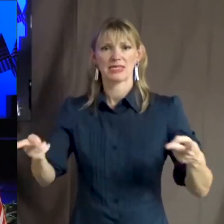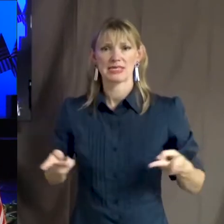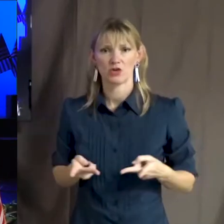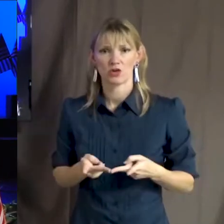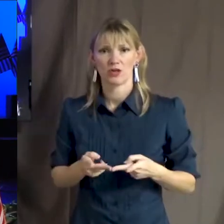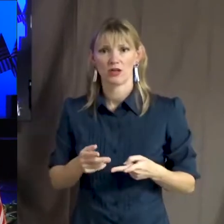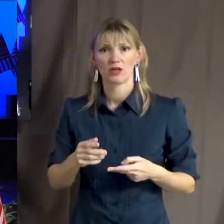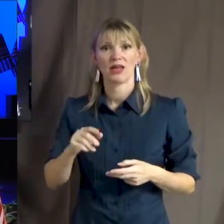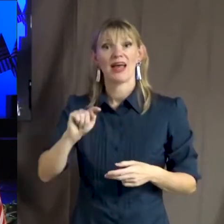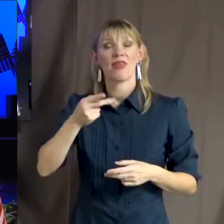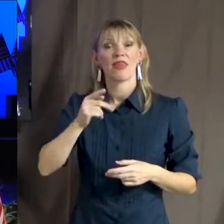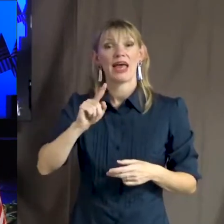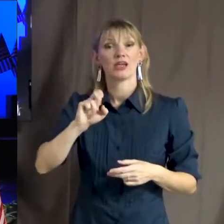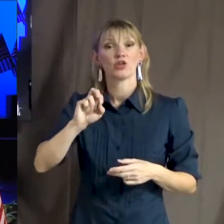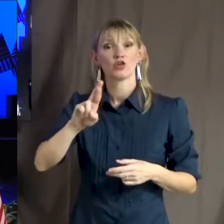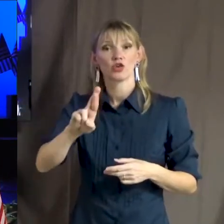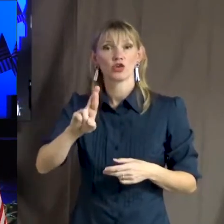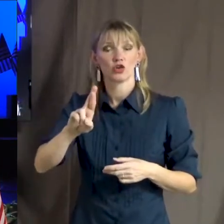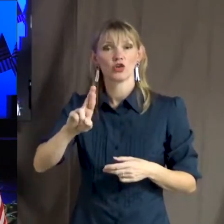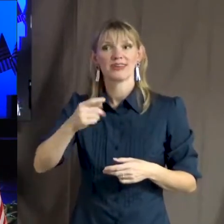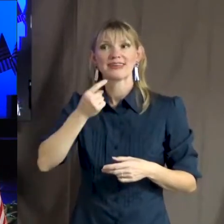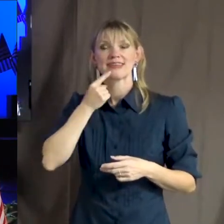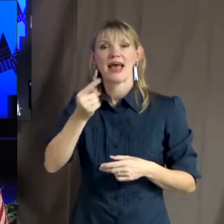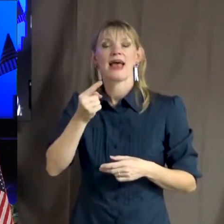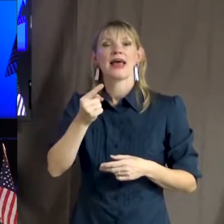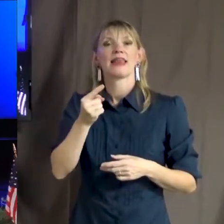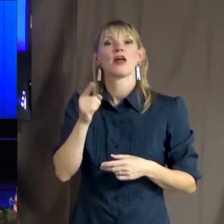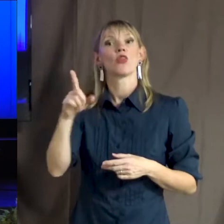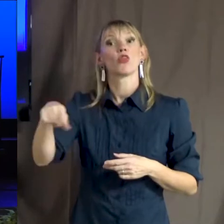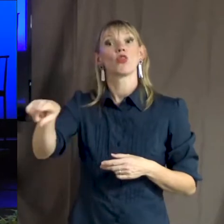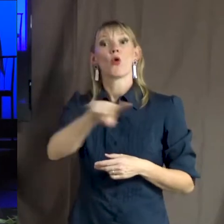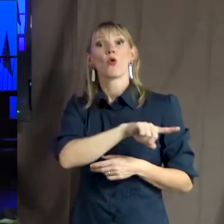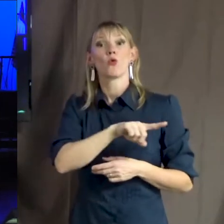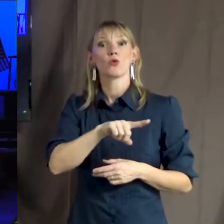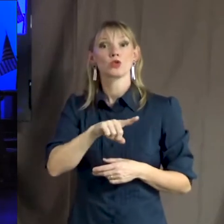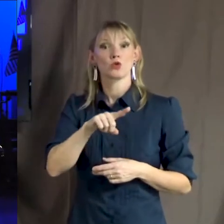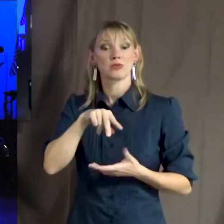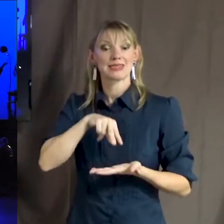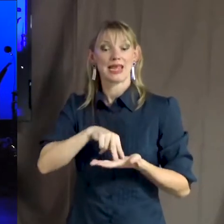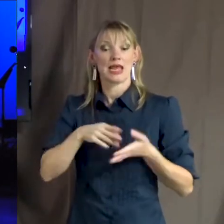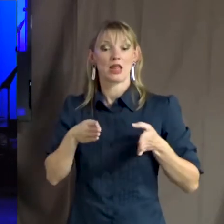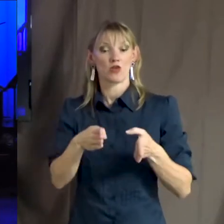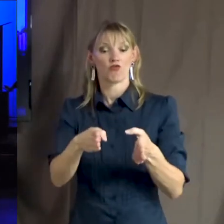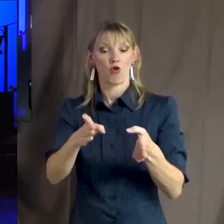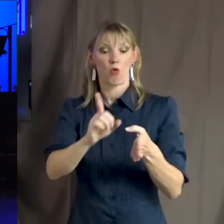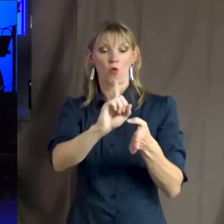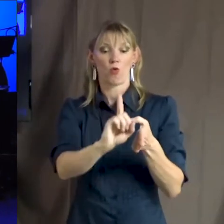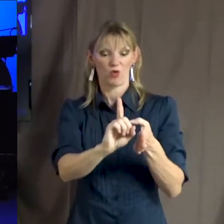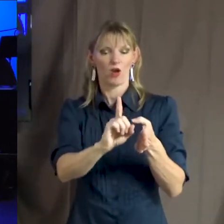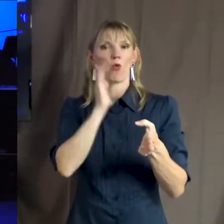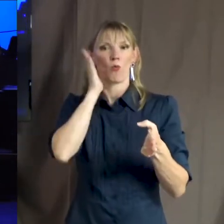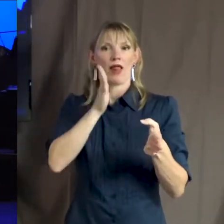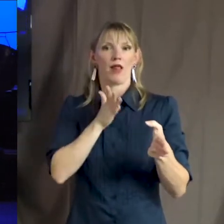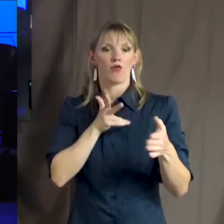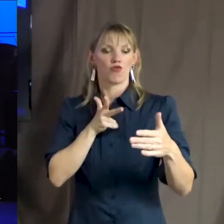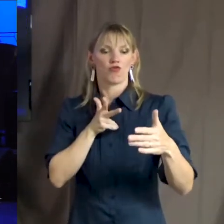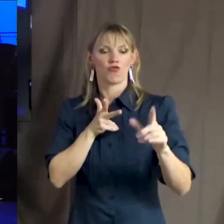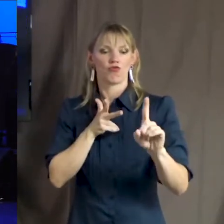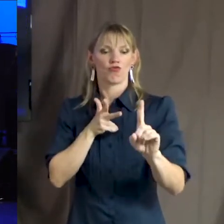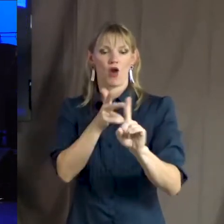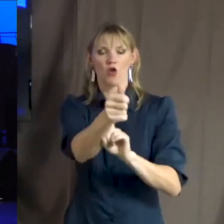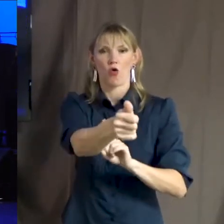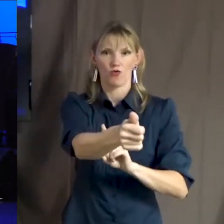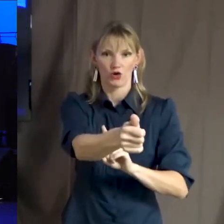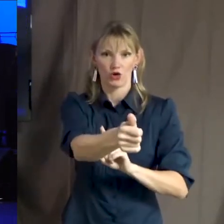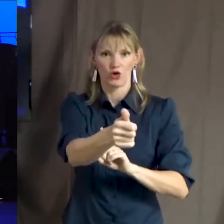Margaret Thatcher, a friend of Americans, once said that those who stand in the middle of the road get run over. She wasn't saying don't be